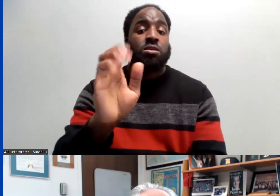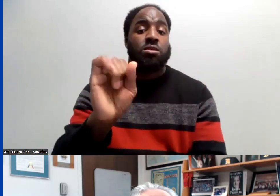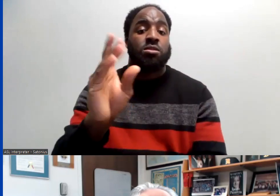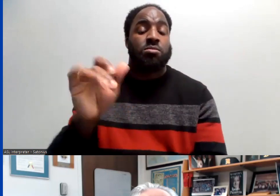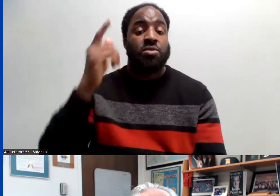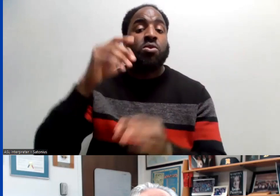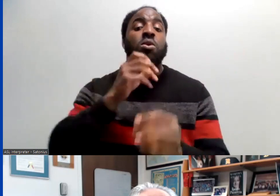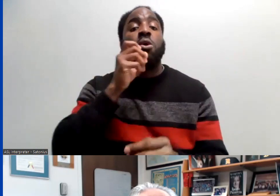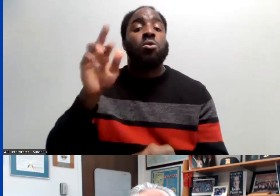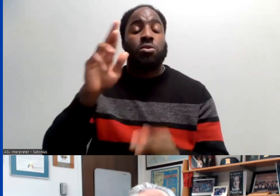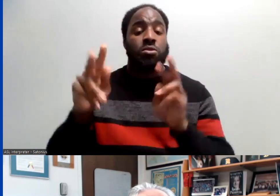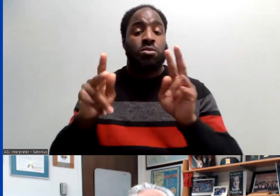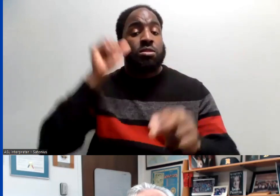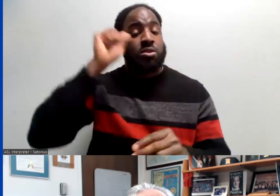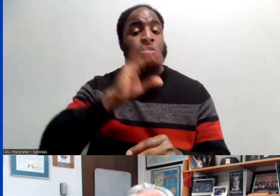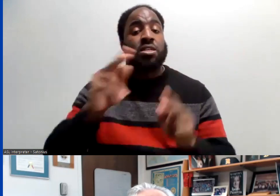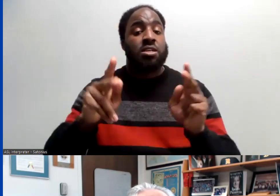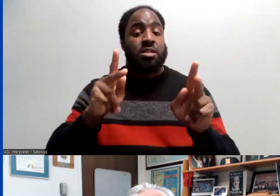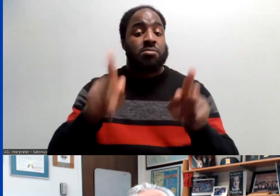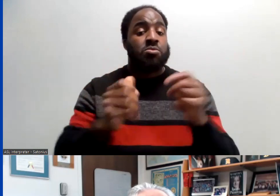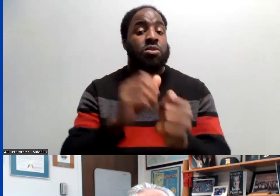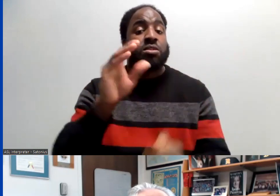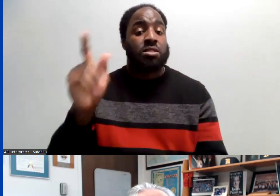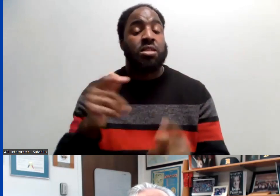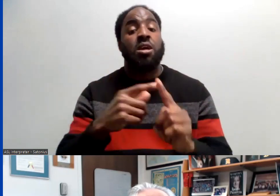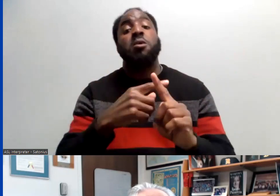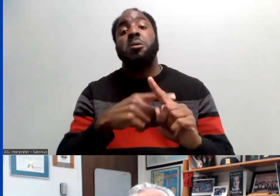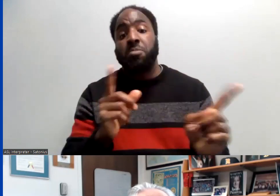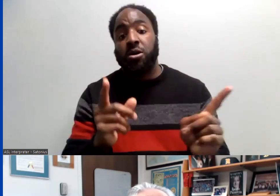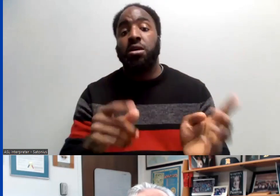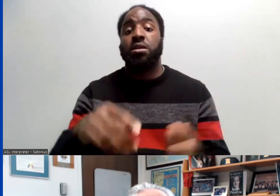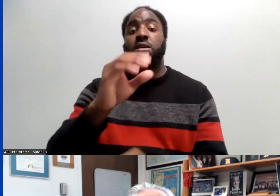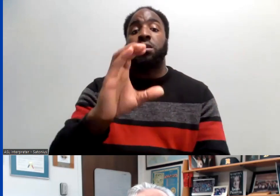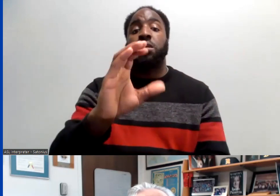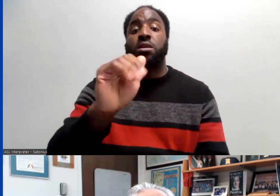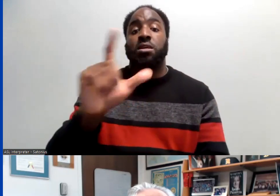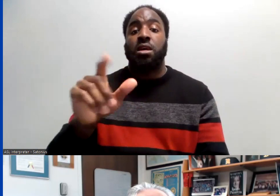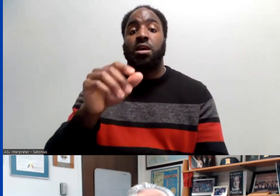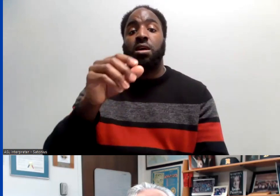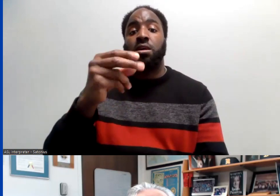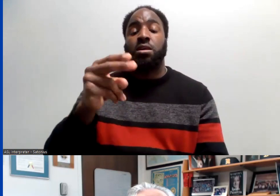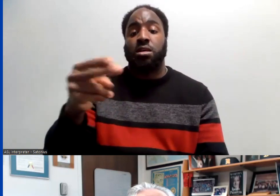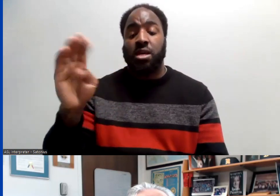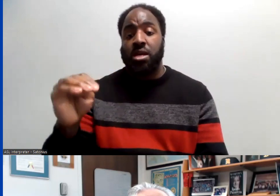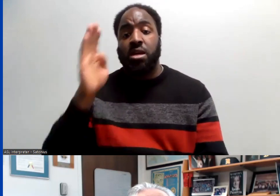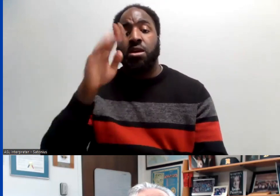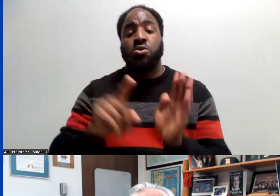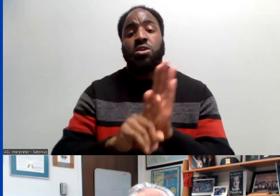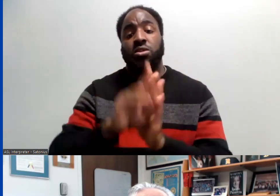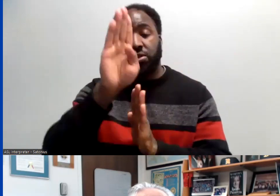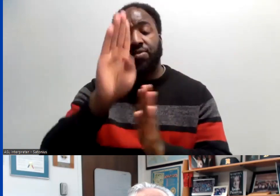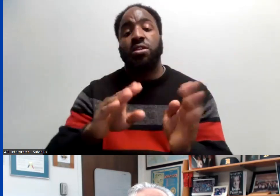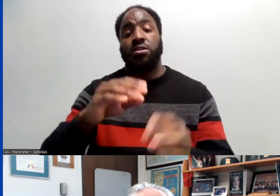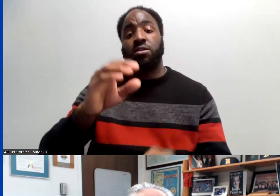disabilities. However, what Kim McCoy-Wade pointed out is that CalAIM will provide some limited rental subsidies